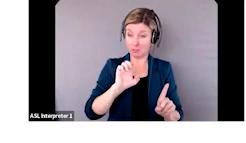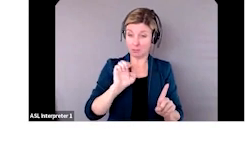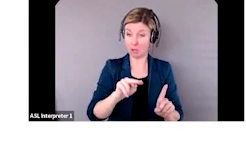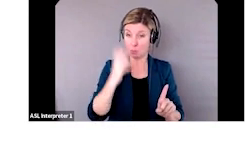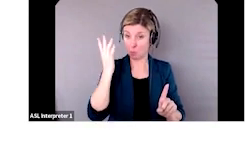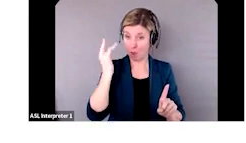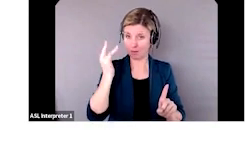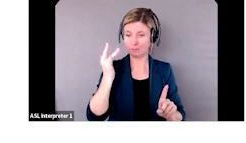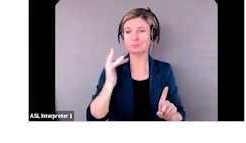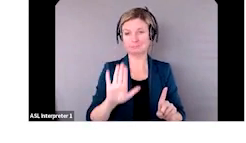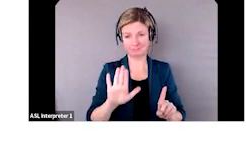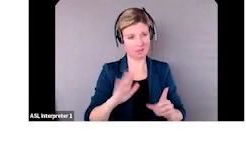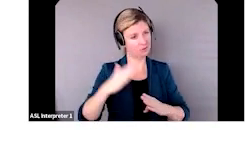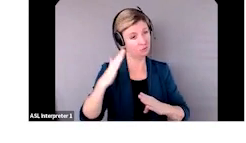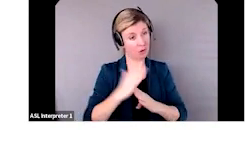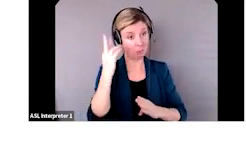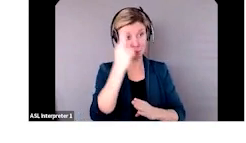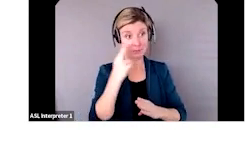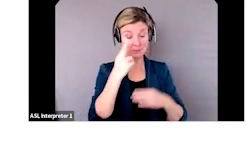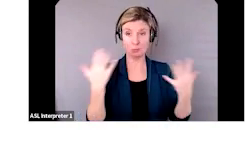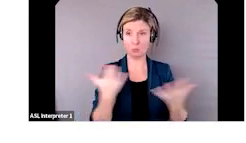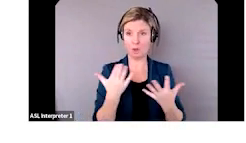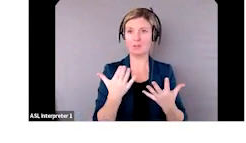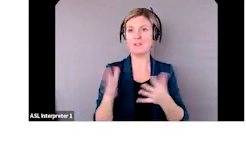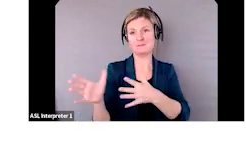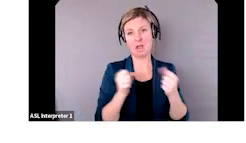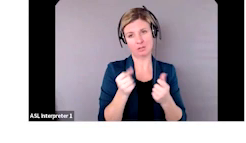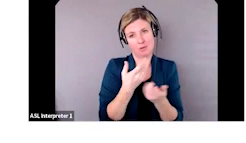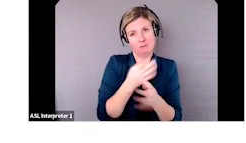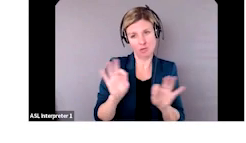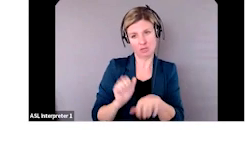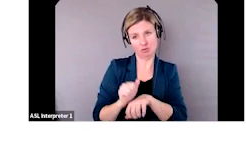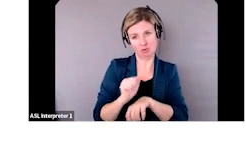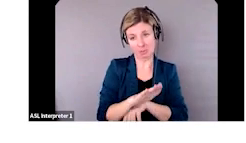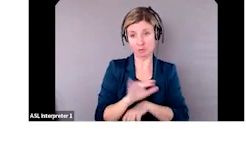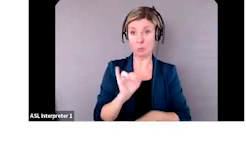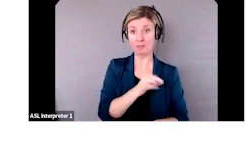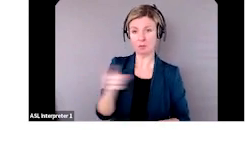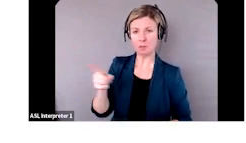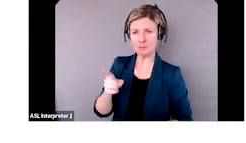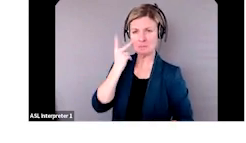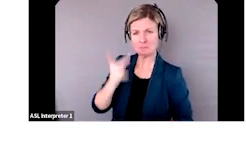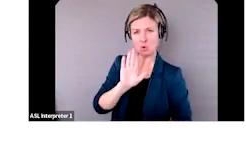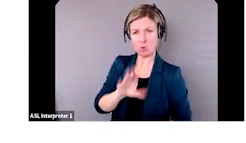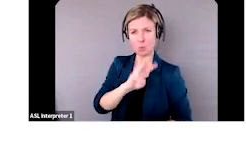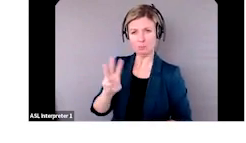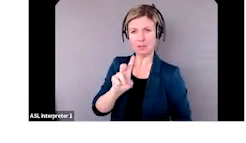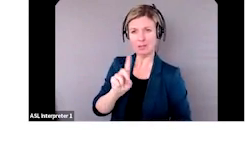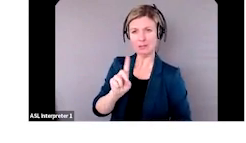one thing. And so if you look at your own D2C website, you'll find an abandoned